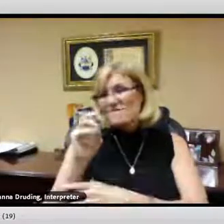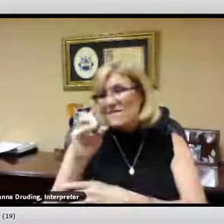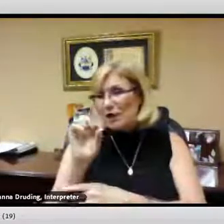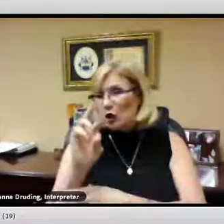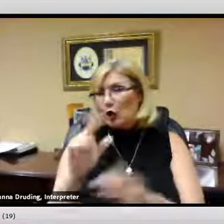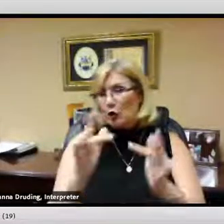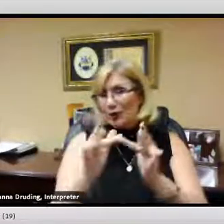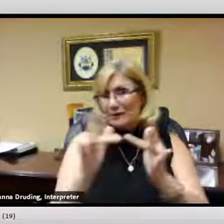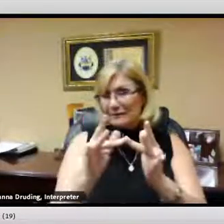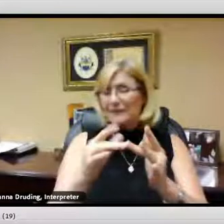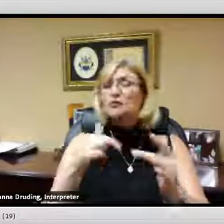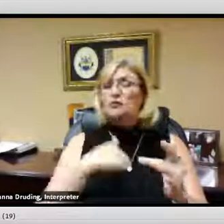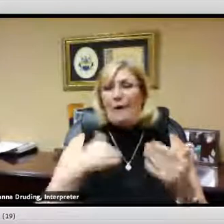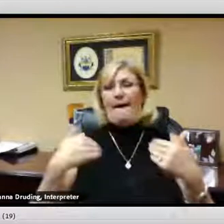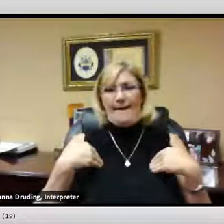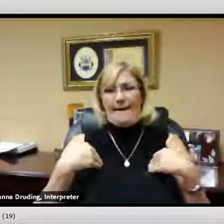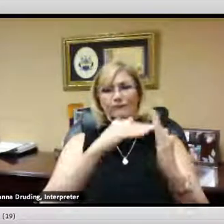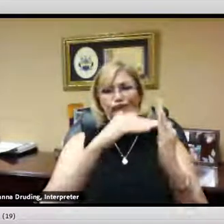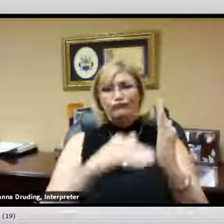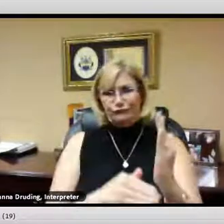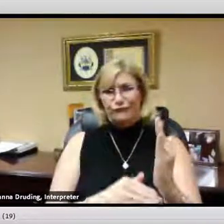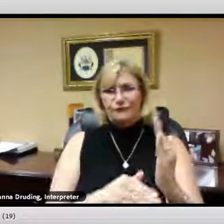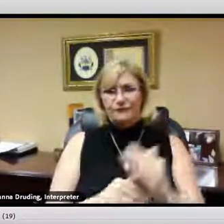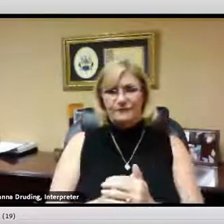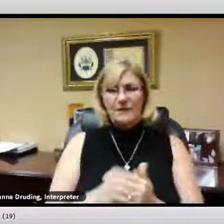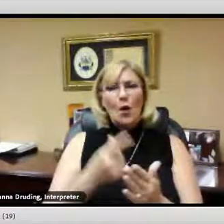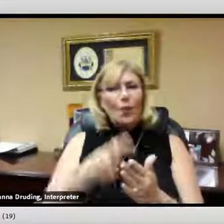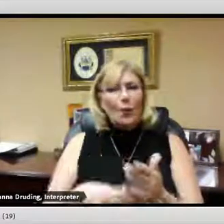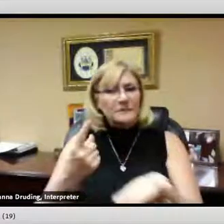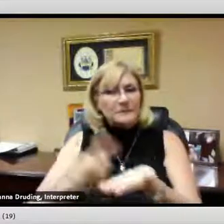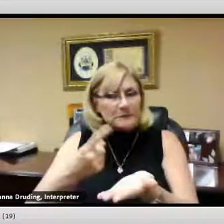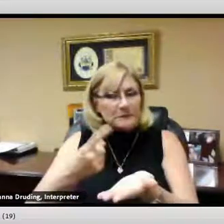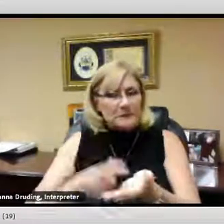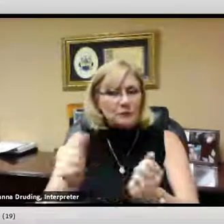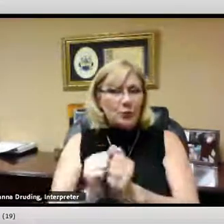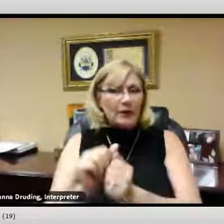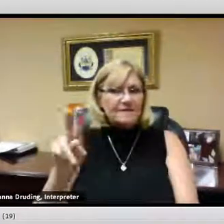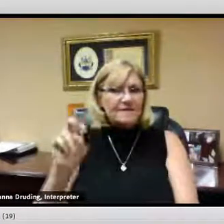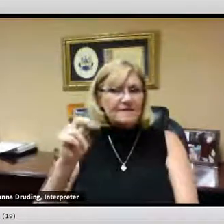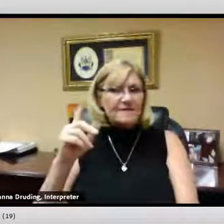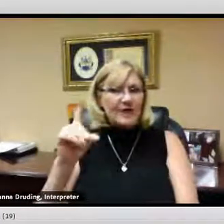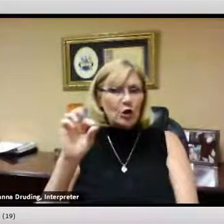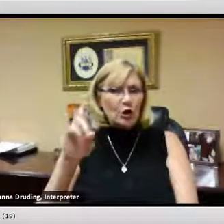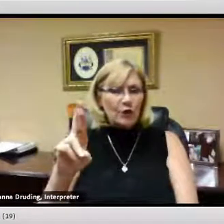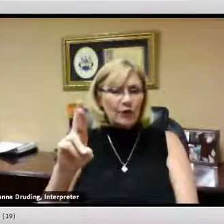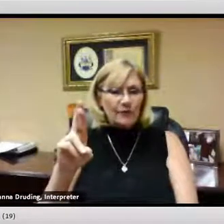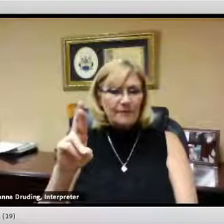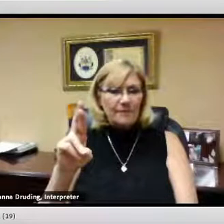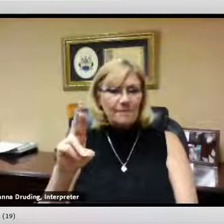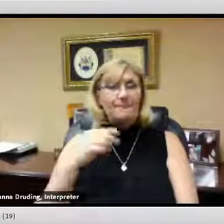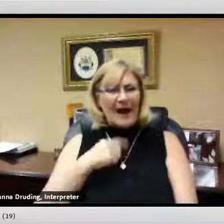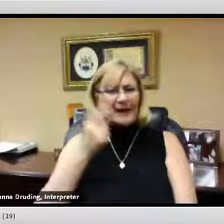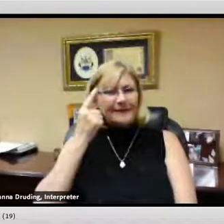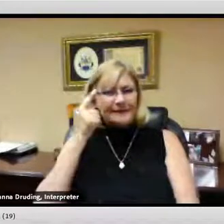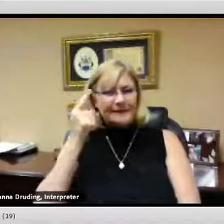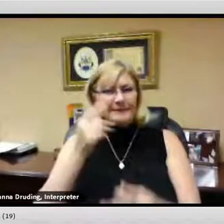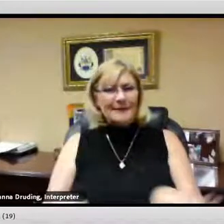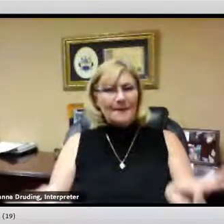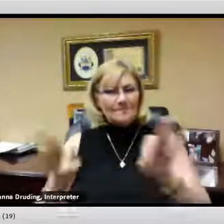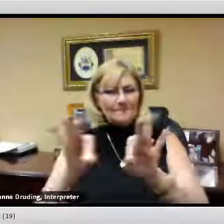I have a record of what's been discussed with the vendor. Um, I think it's